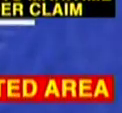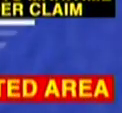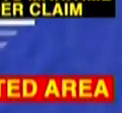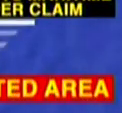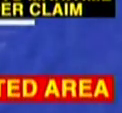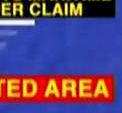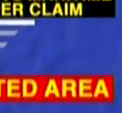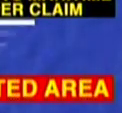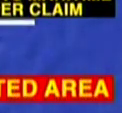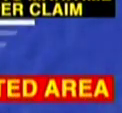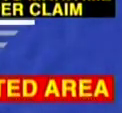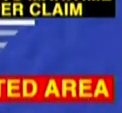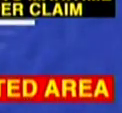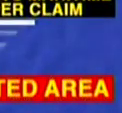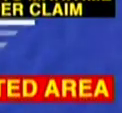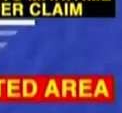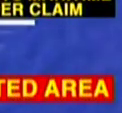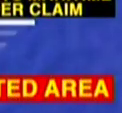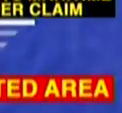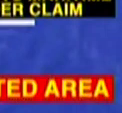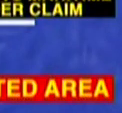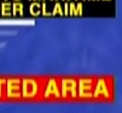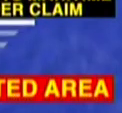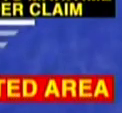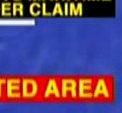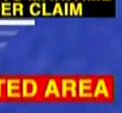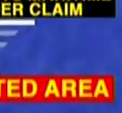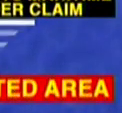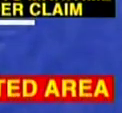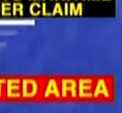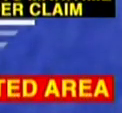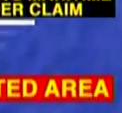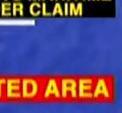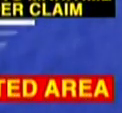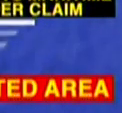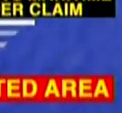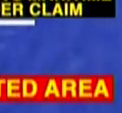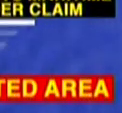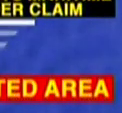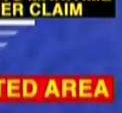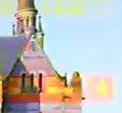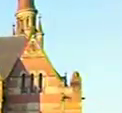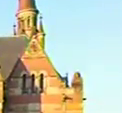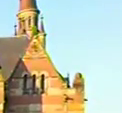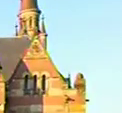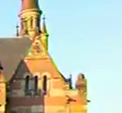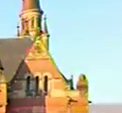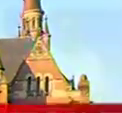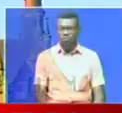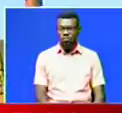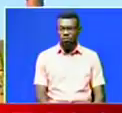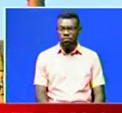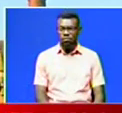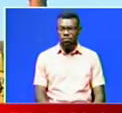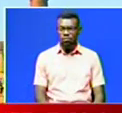a vicious diplomatic row between the hitherto good neighbors, Kenya, and the Federal Republic of Somalia, over a maritime